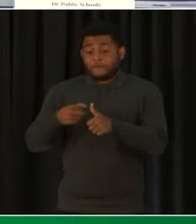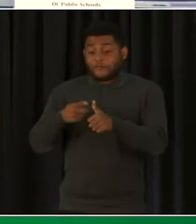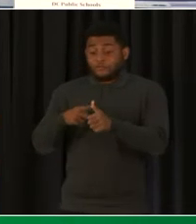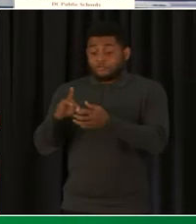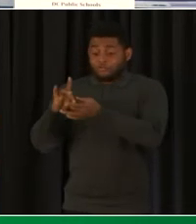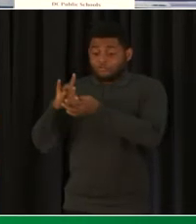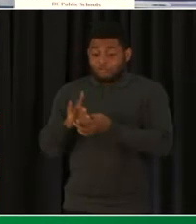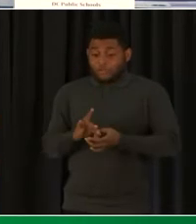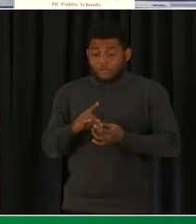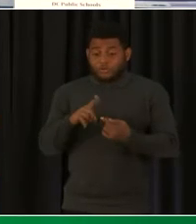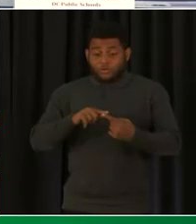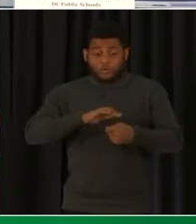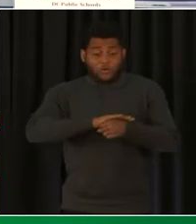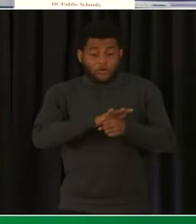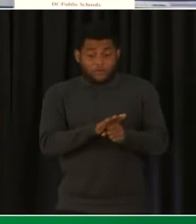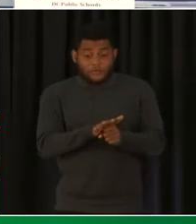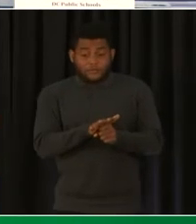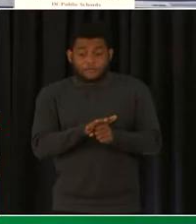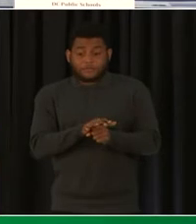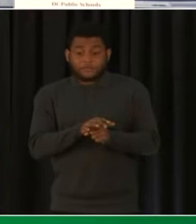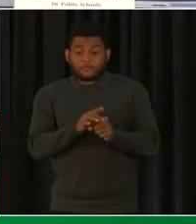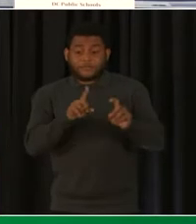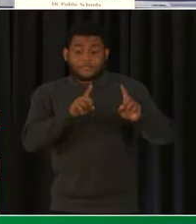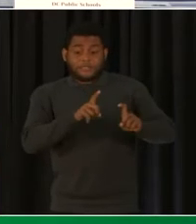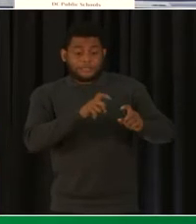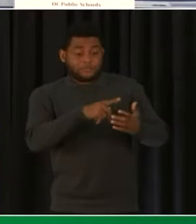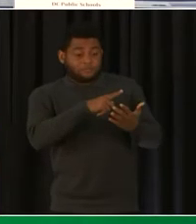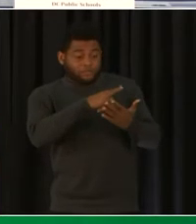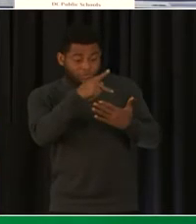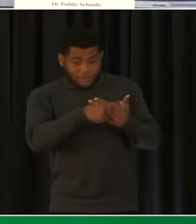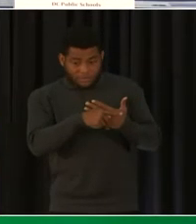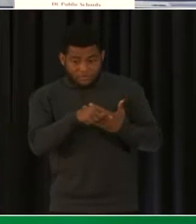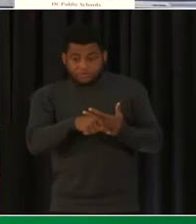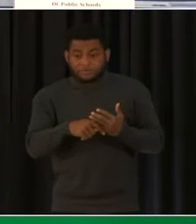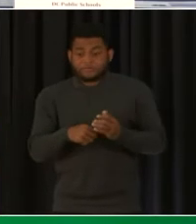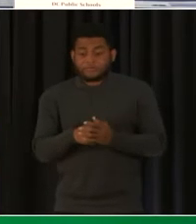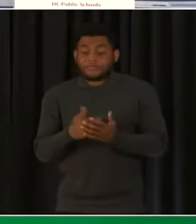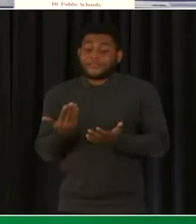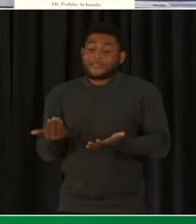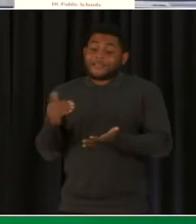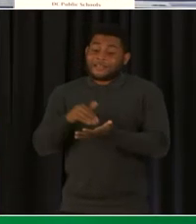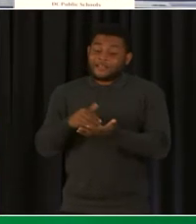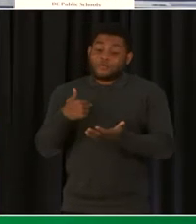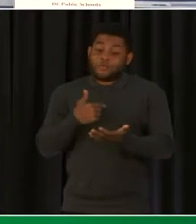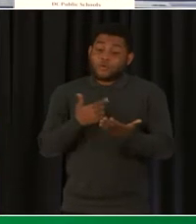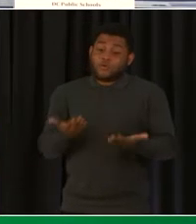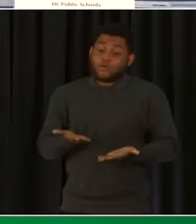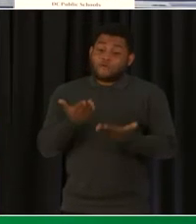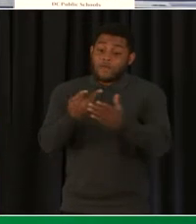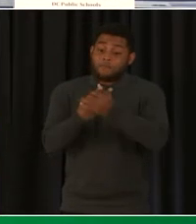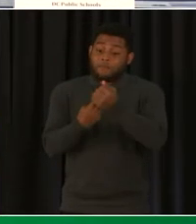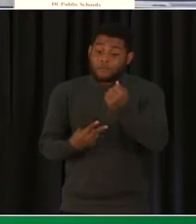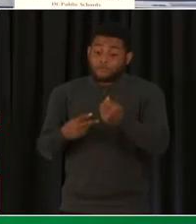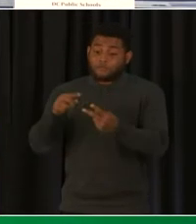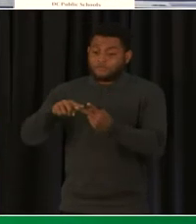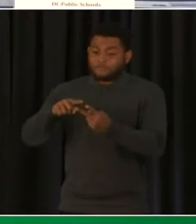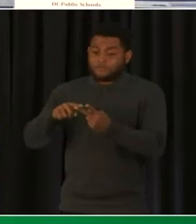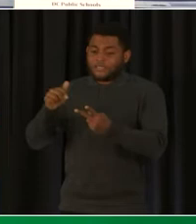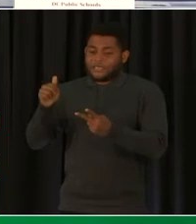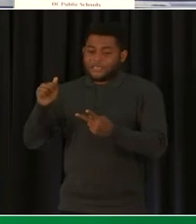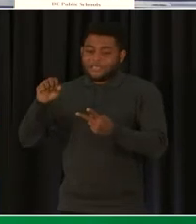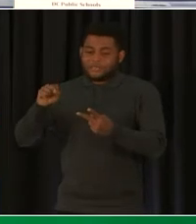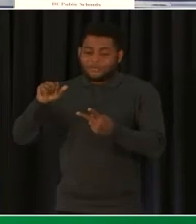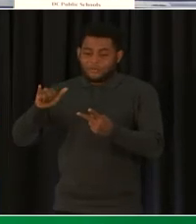COVID-19 test programs are done for students at schools? And again, we offer two. We do both symptomatic testing